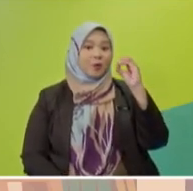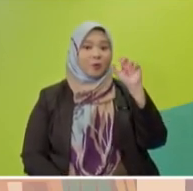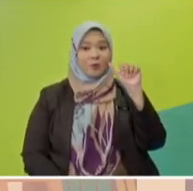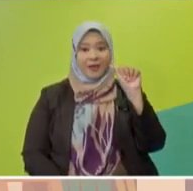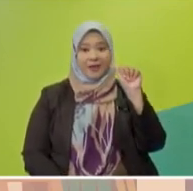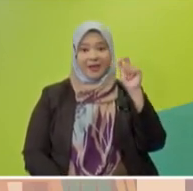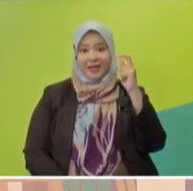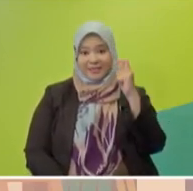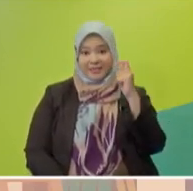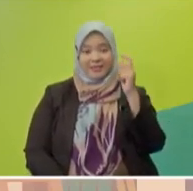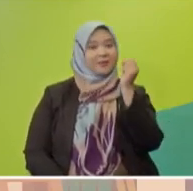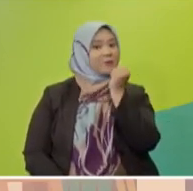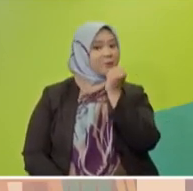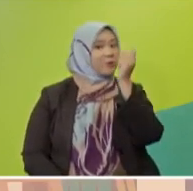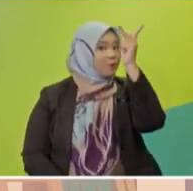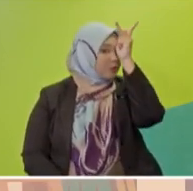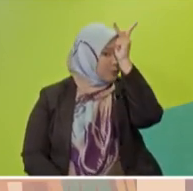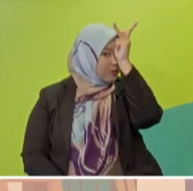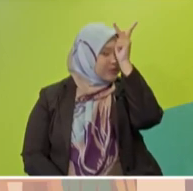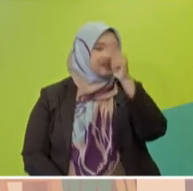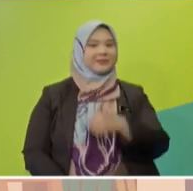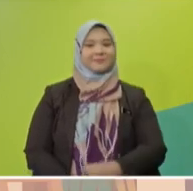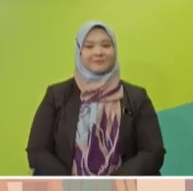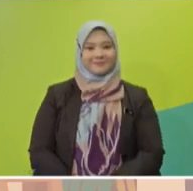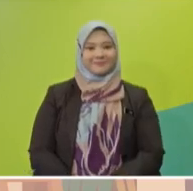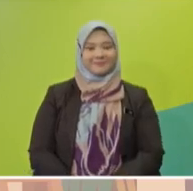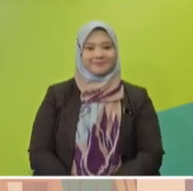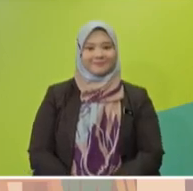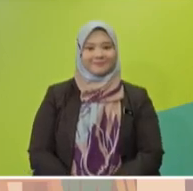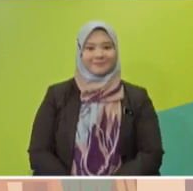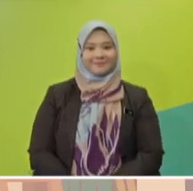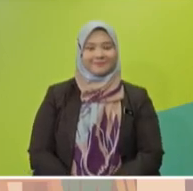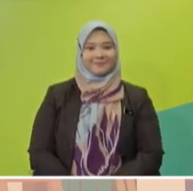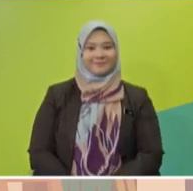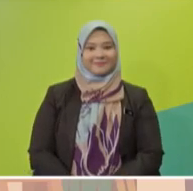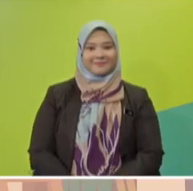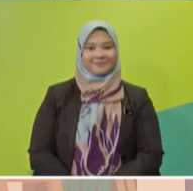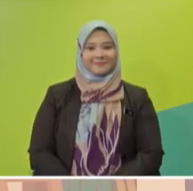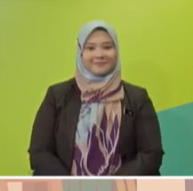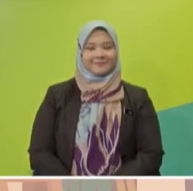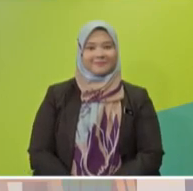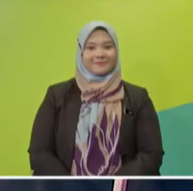Goat. Goat. Very good. Next, please.